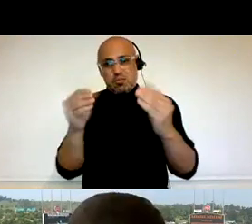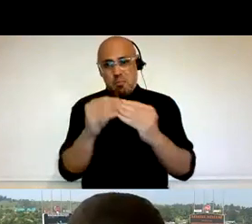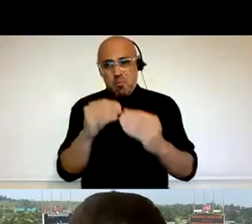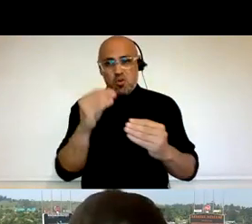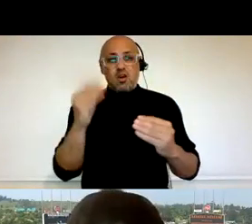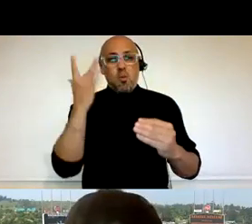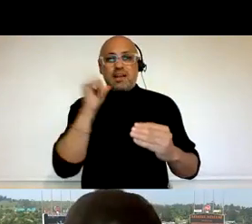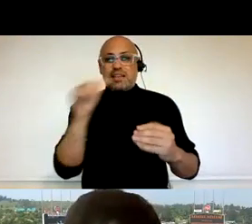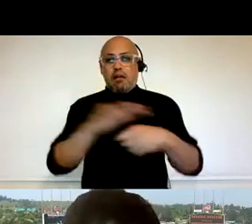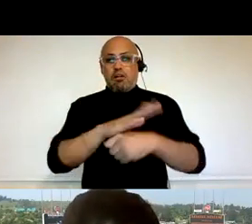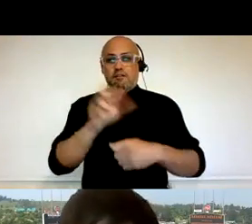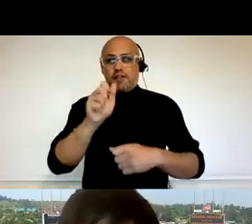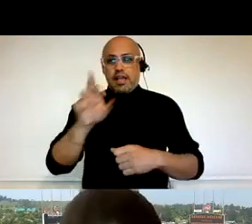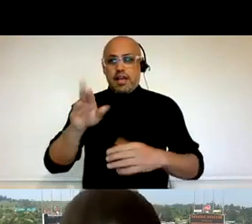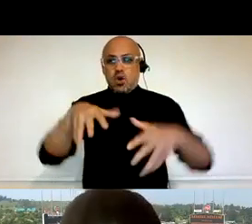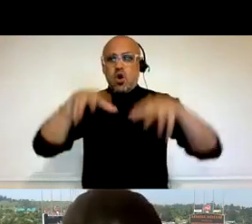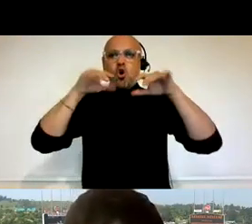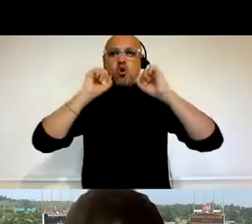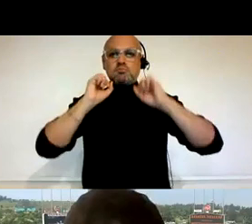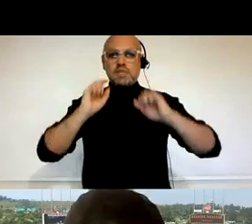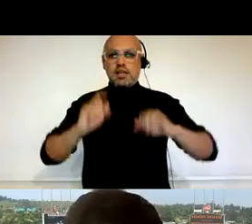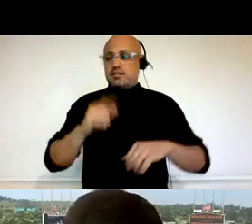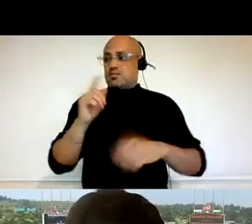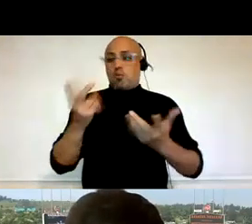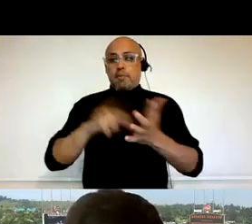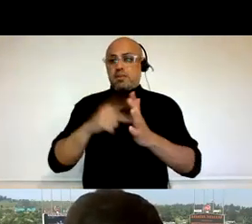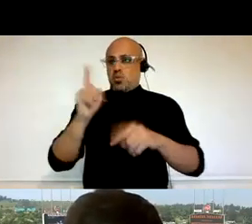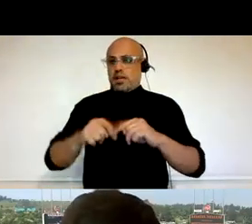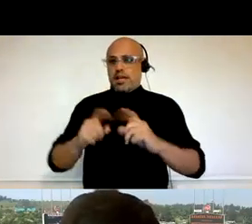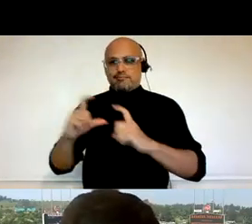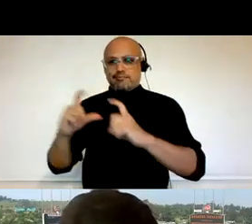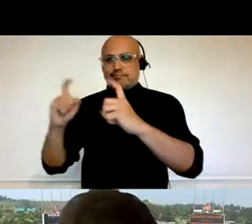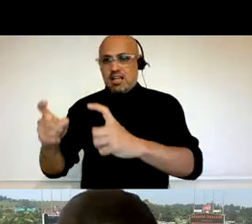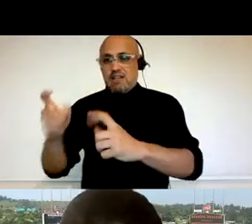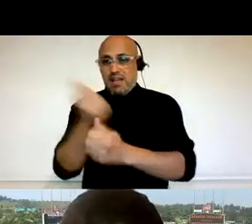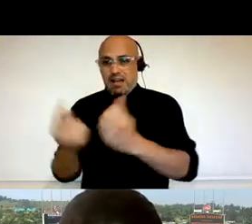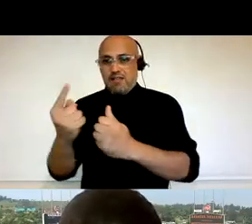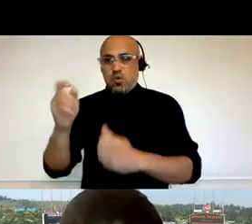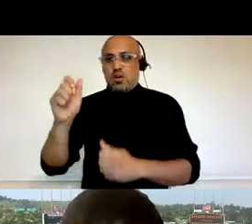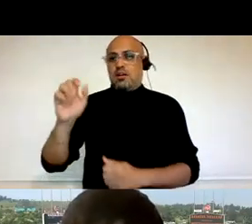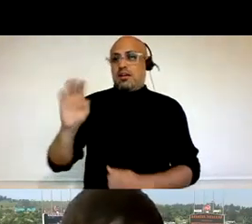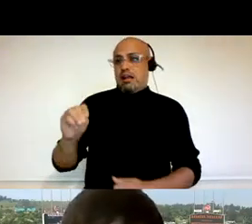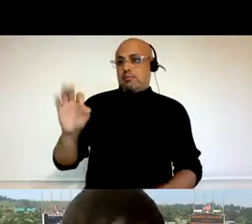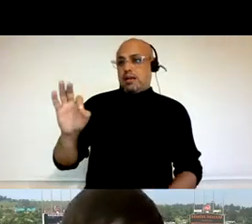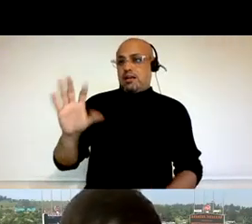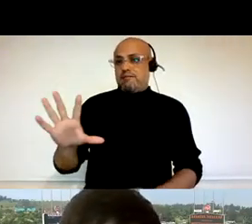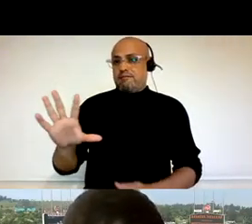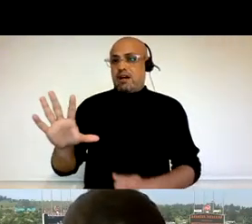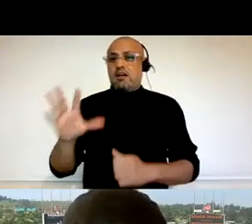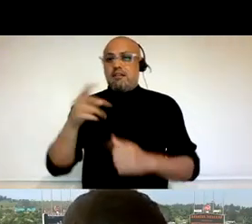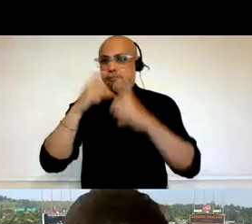enough air. So we do not put N95 masks on everyone unless it's a requirement.